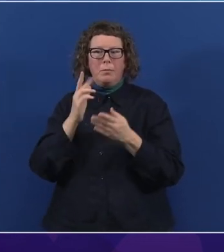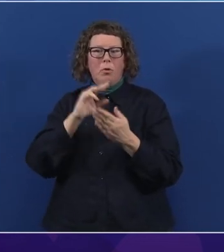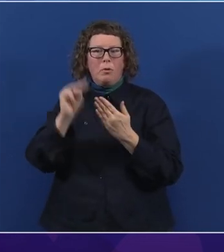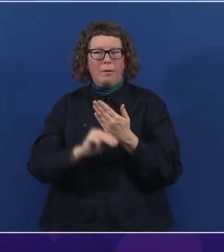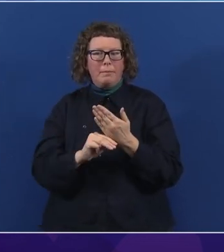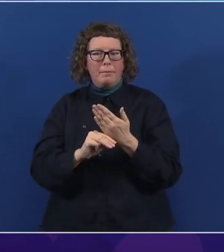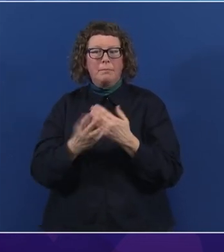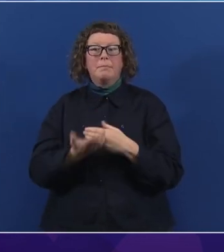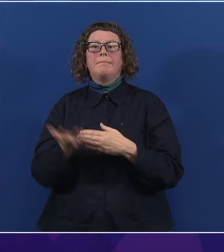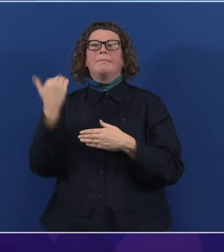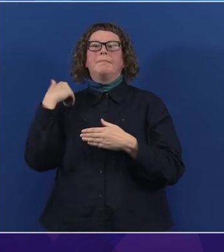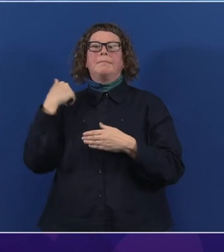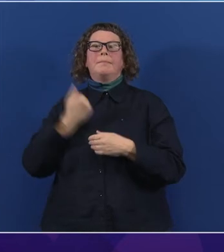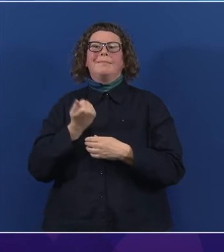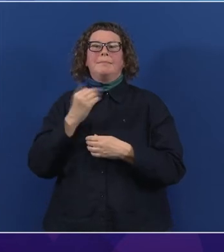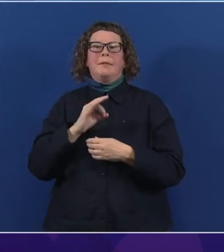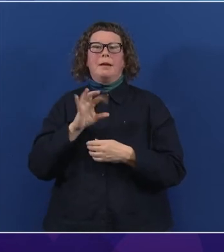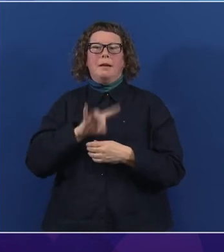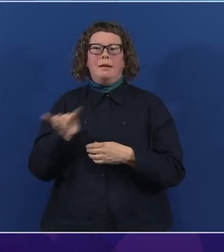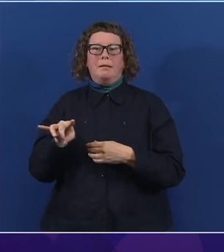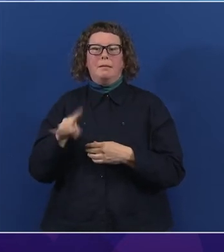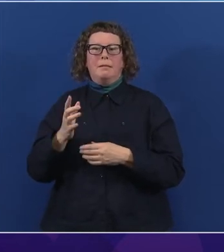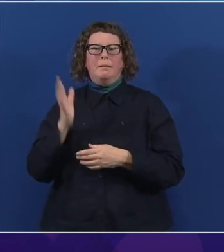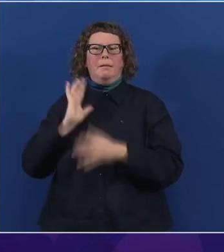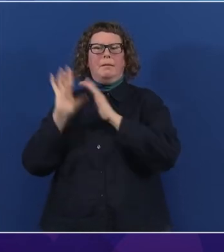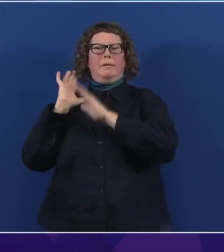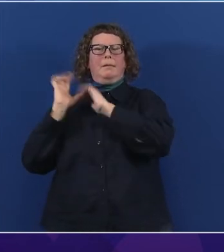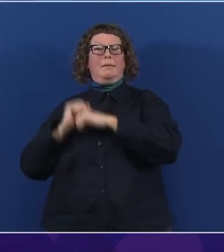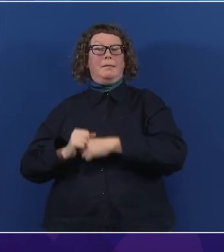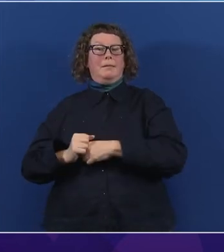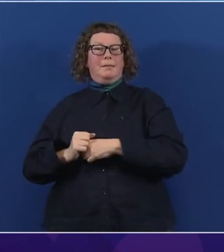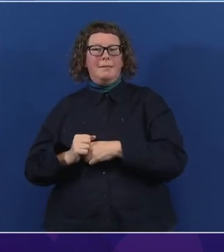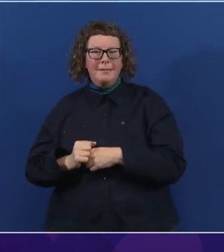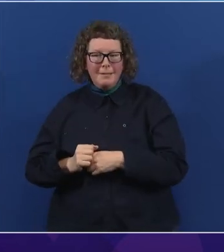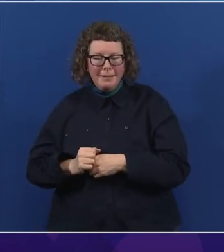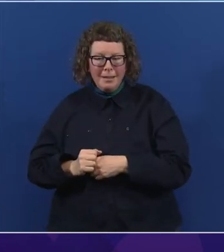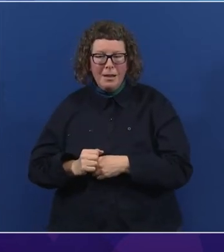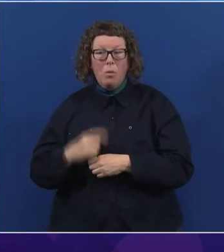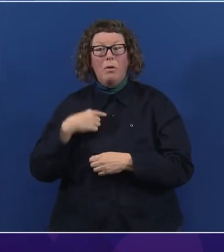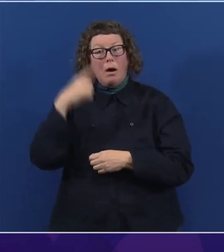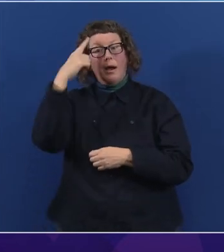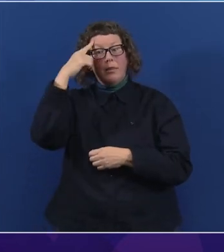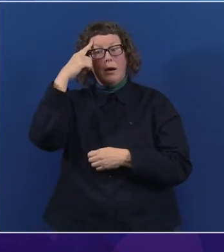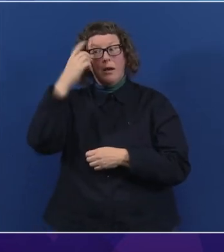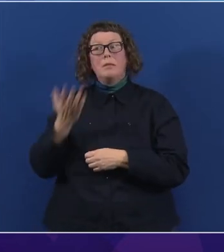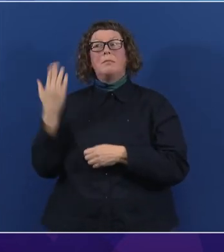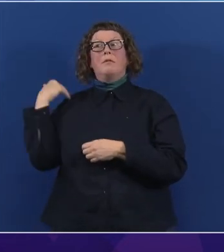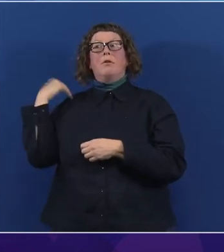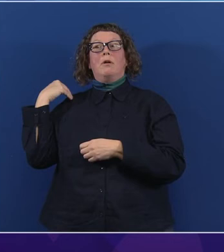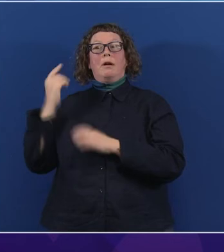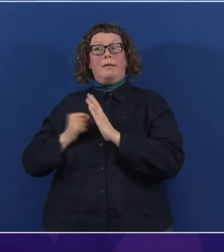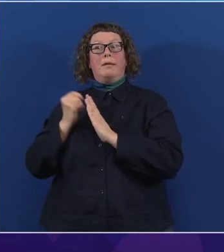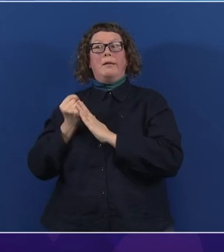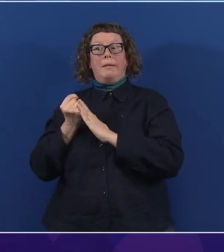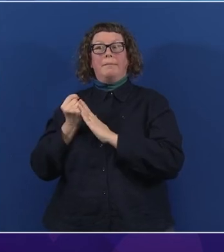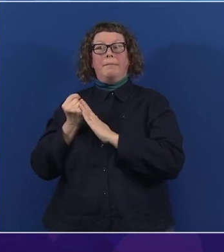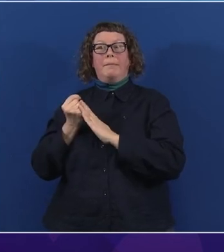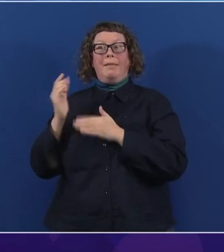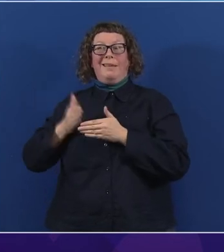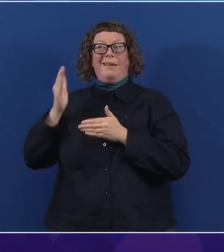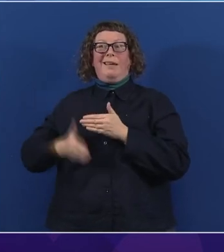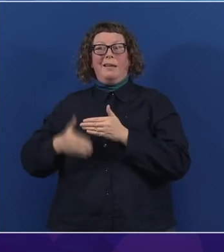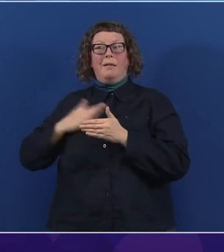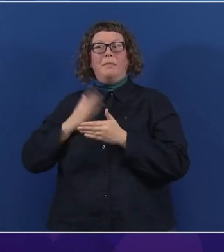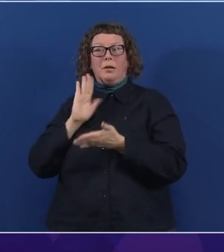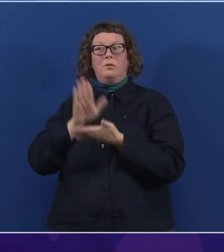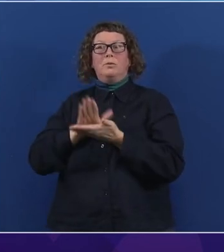in 1988, so long time ago. What I thought was, at the time, the end of